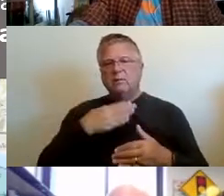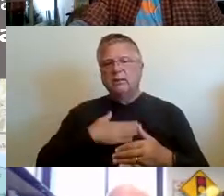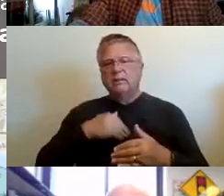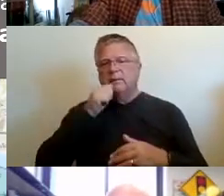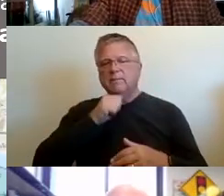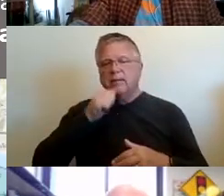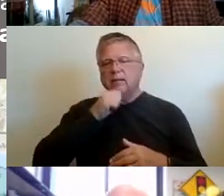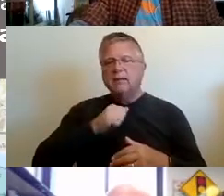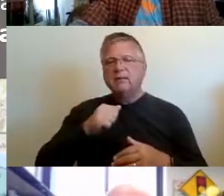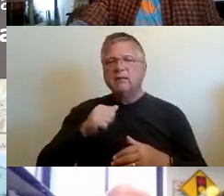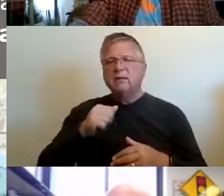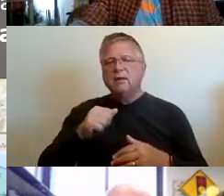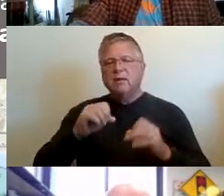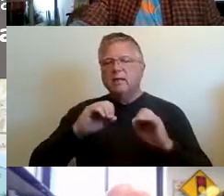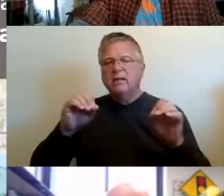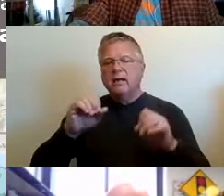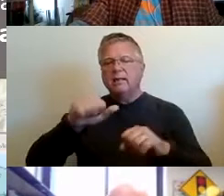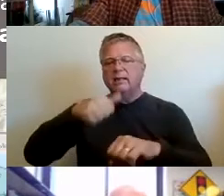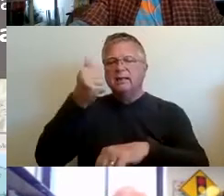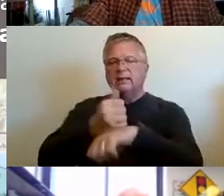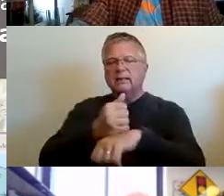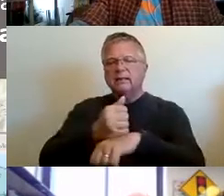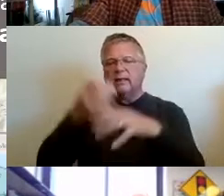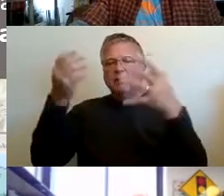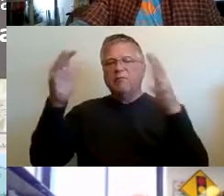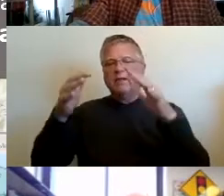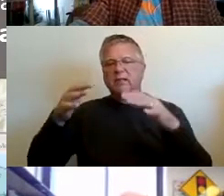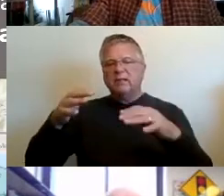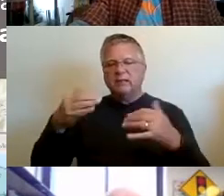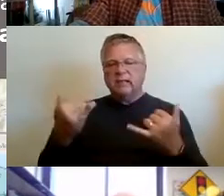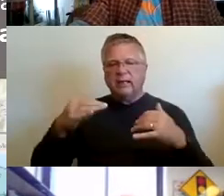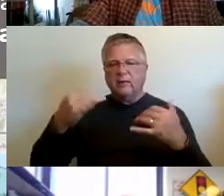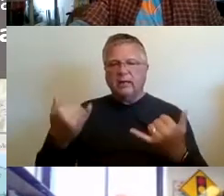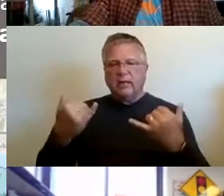We'll present them. Nothing is set in stone at this point, though. Thank you.